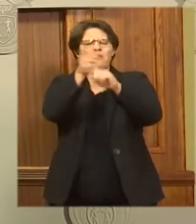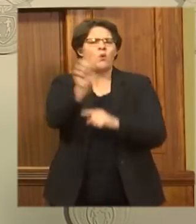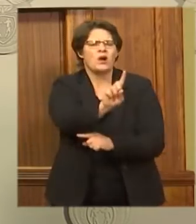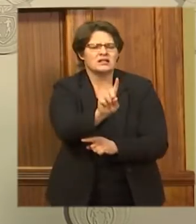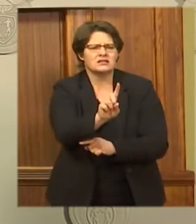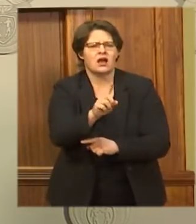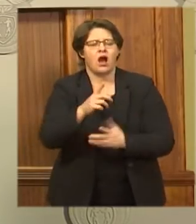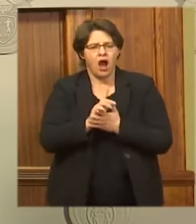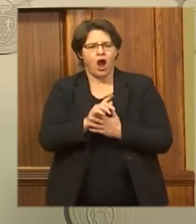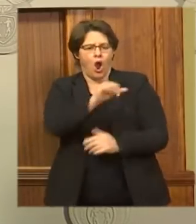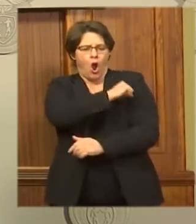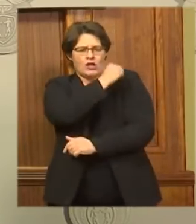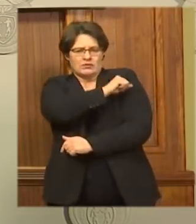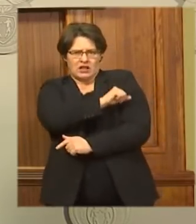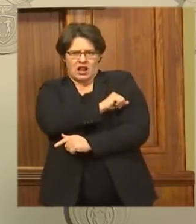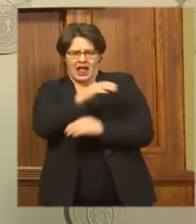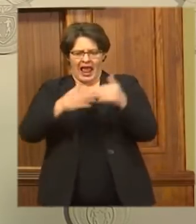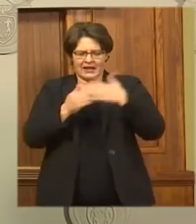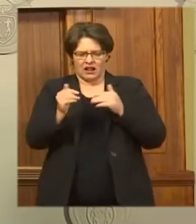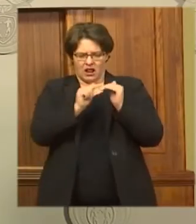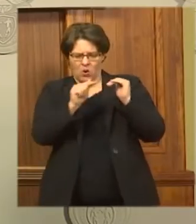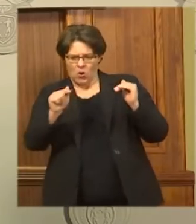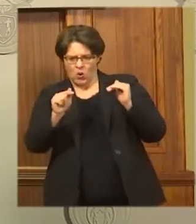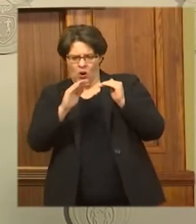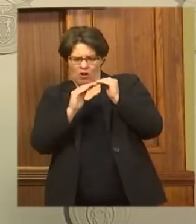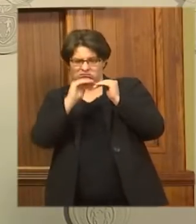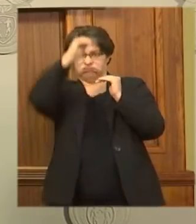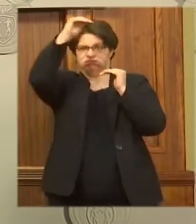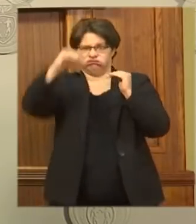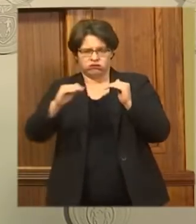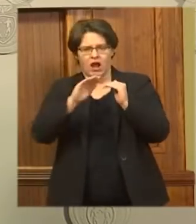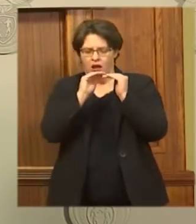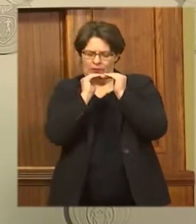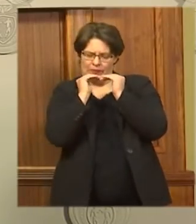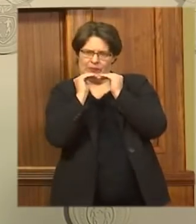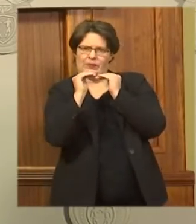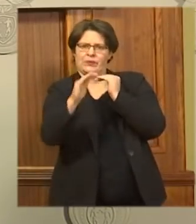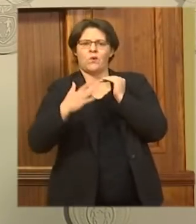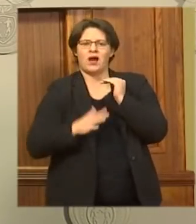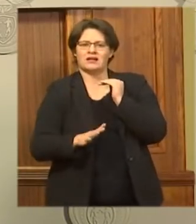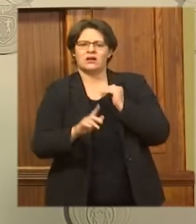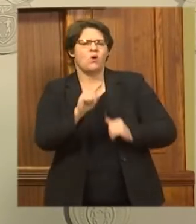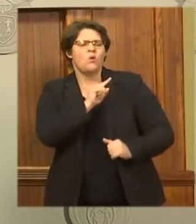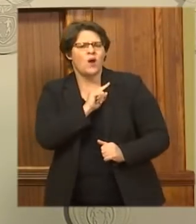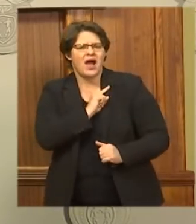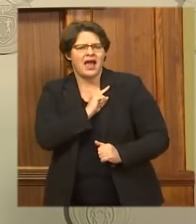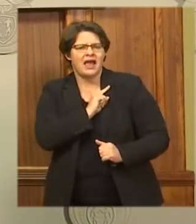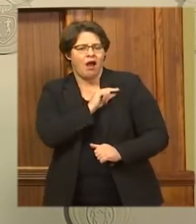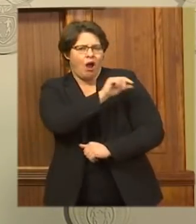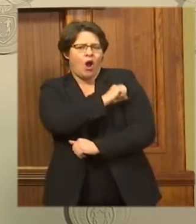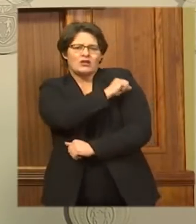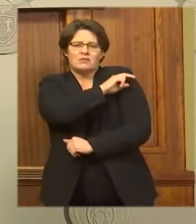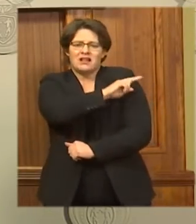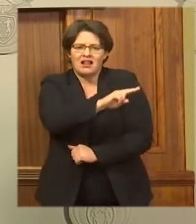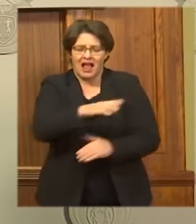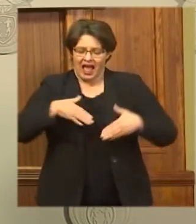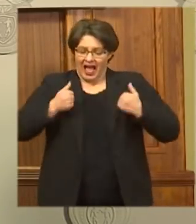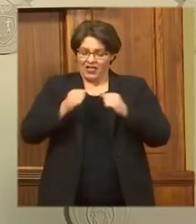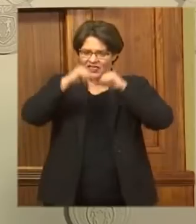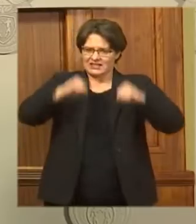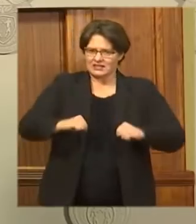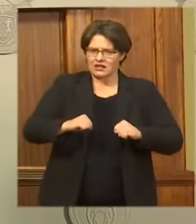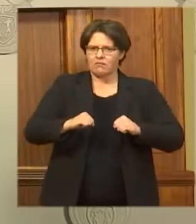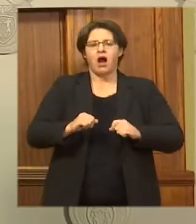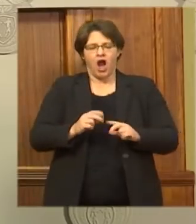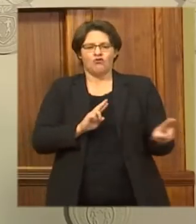curve of the infection so that our health system would be better